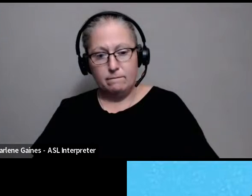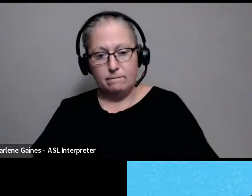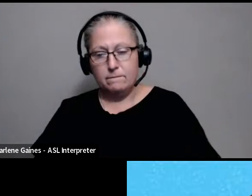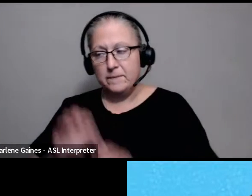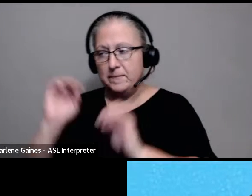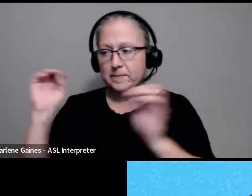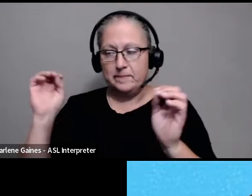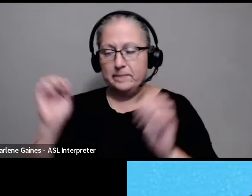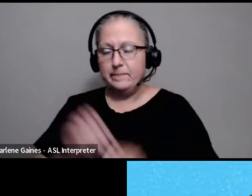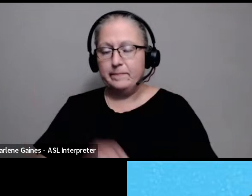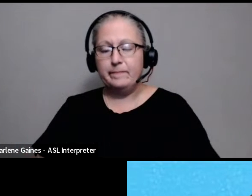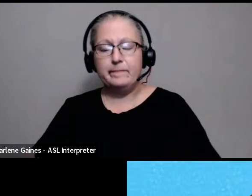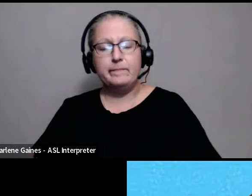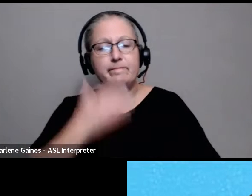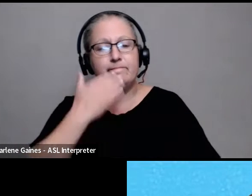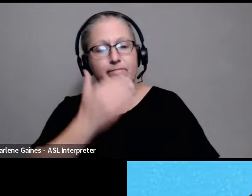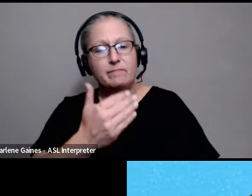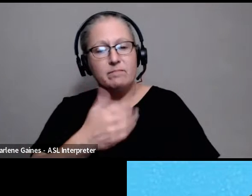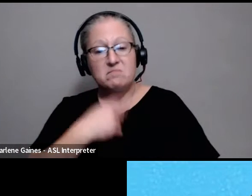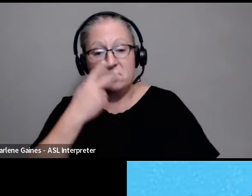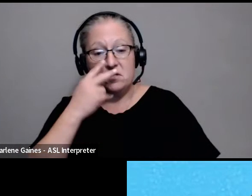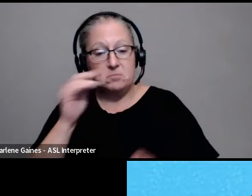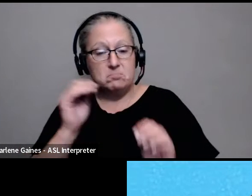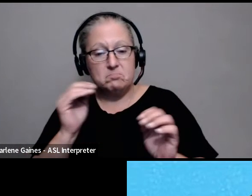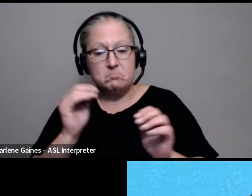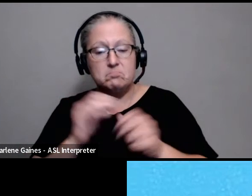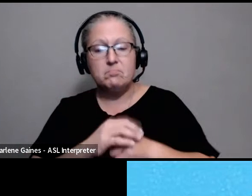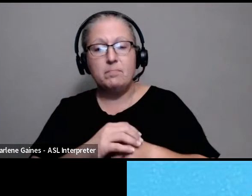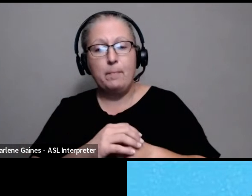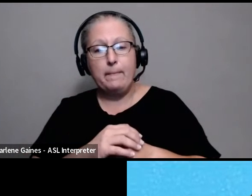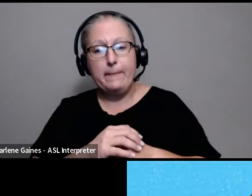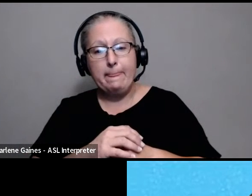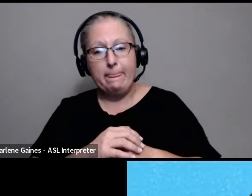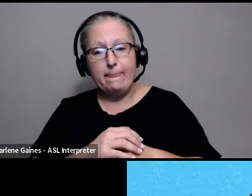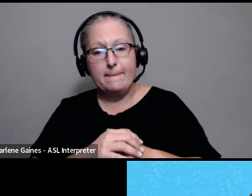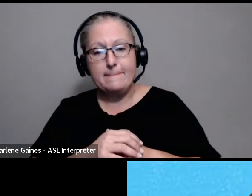None. Okay, thank you. I don't see any.